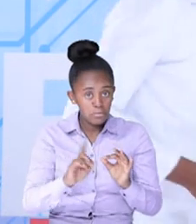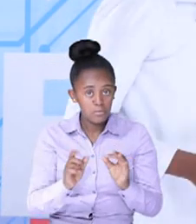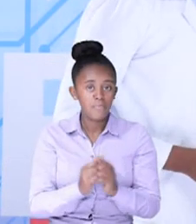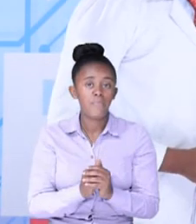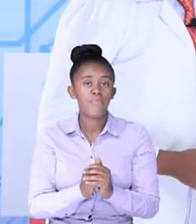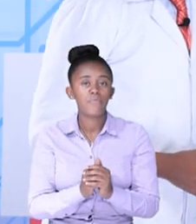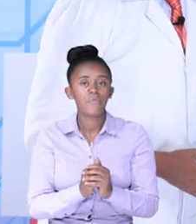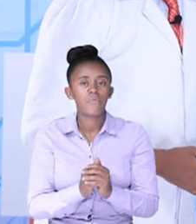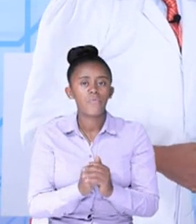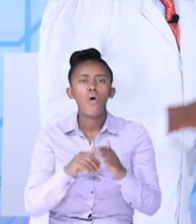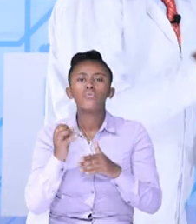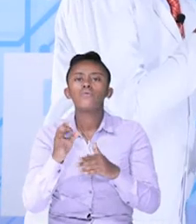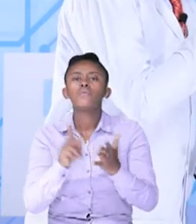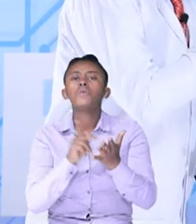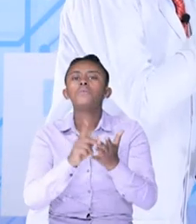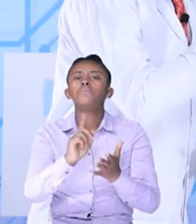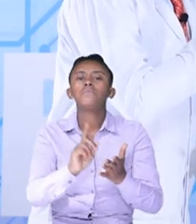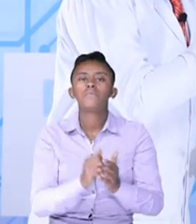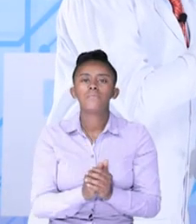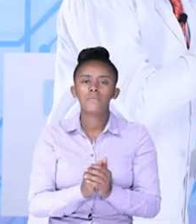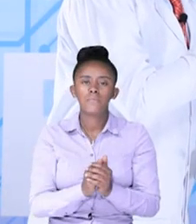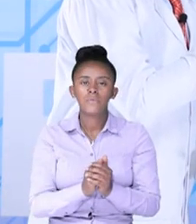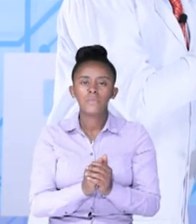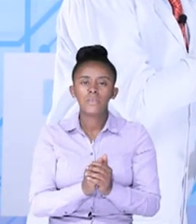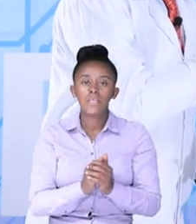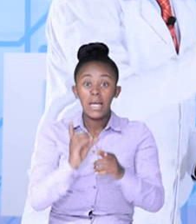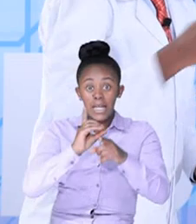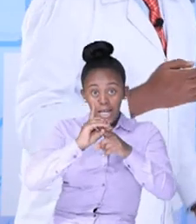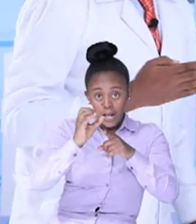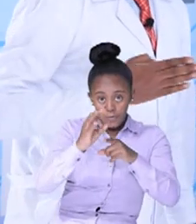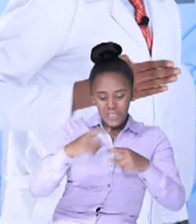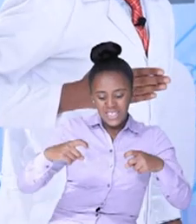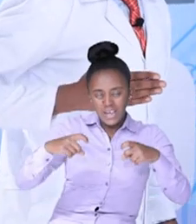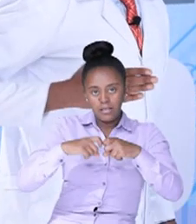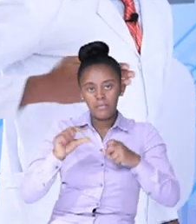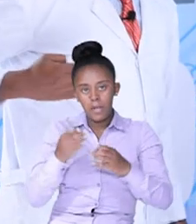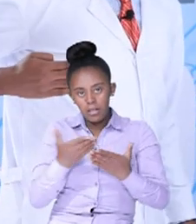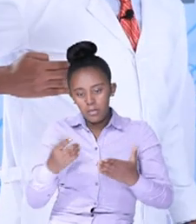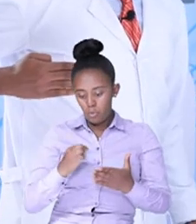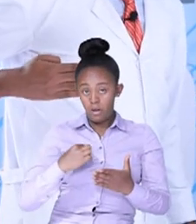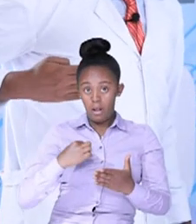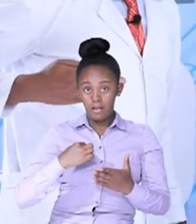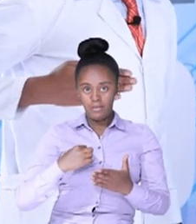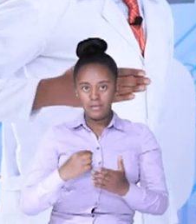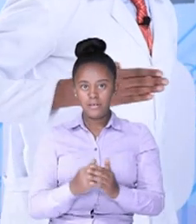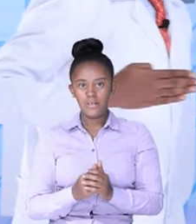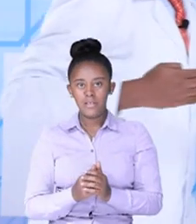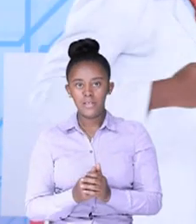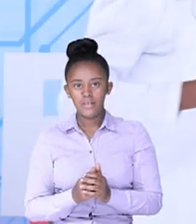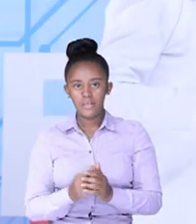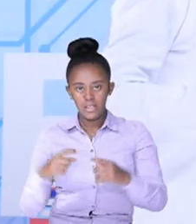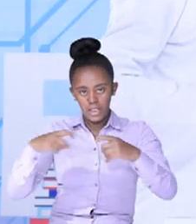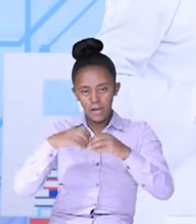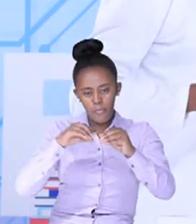the meaning of out of the page means? Well, the direction of this charged particle is moving towards you. That means the charge which is moving